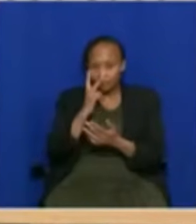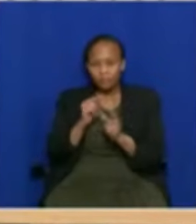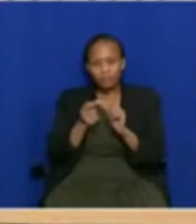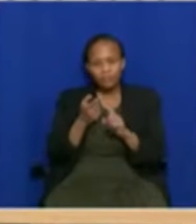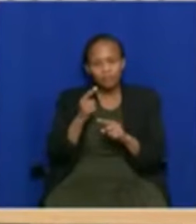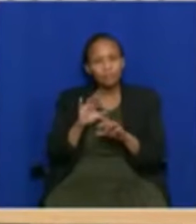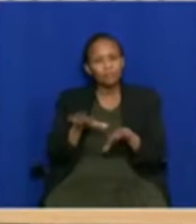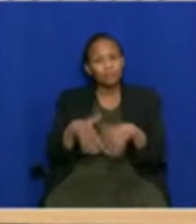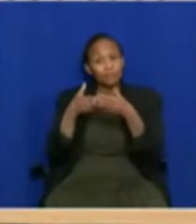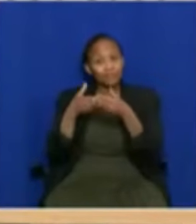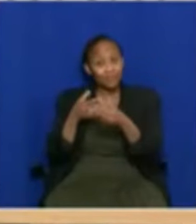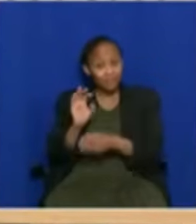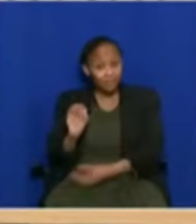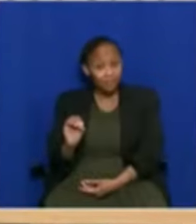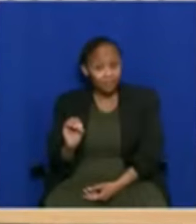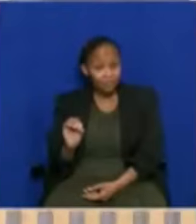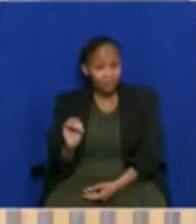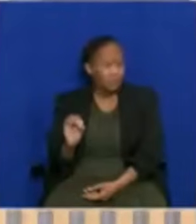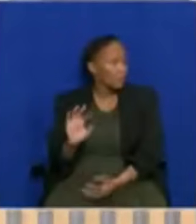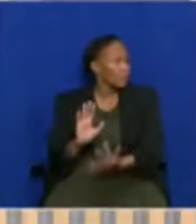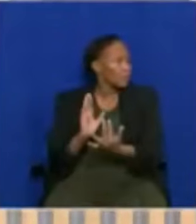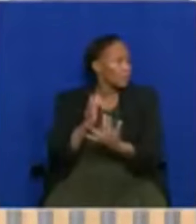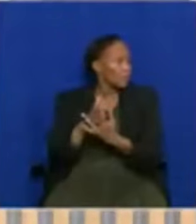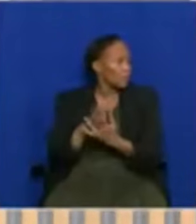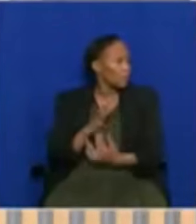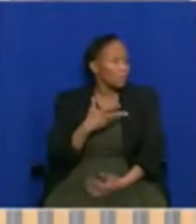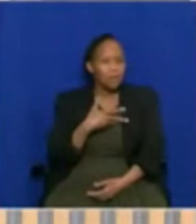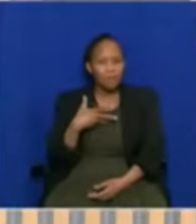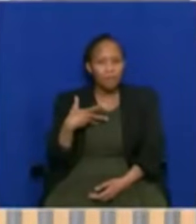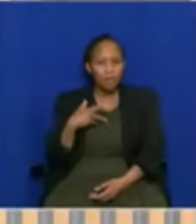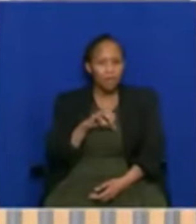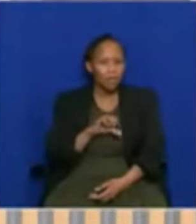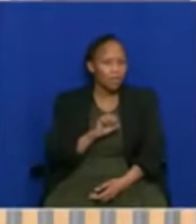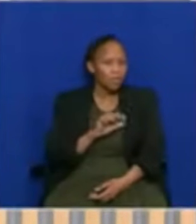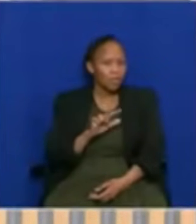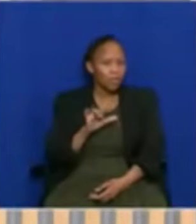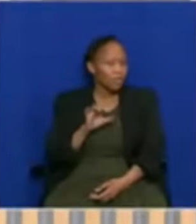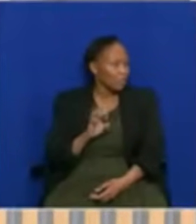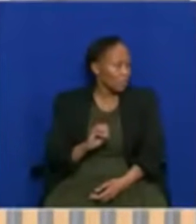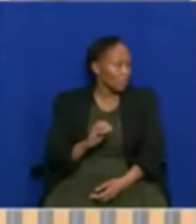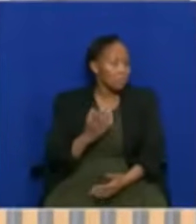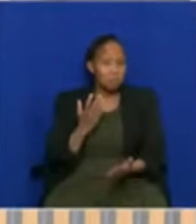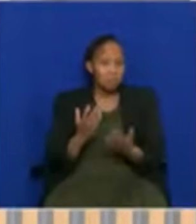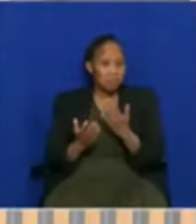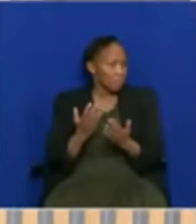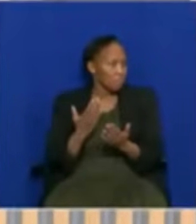as per- Mr. Lilo. May the attorneys just check what the kennel has,